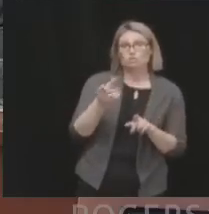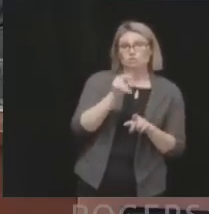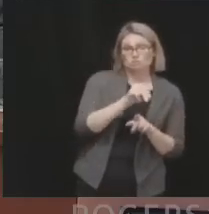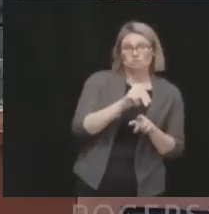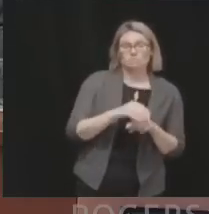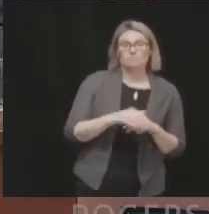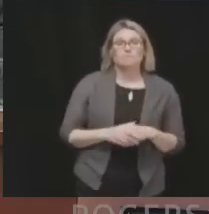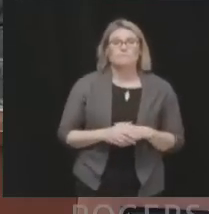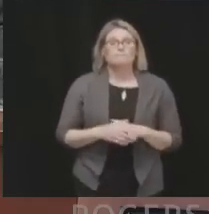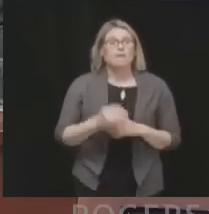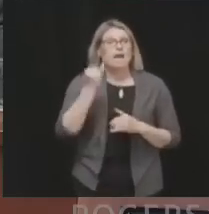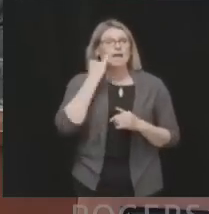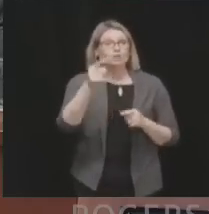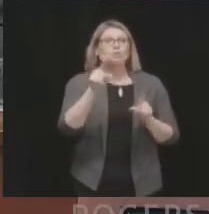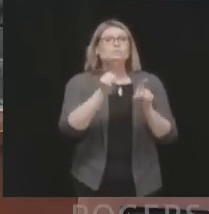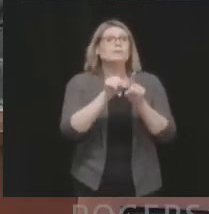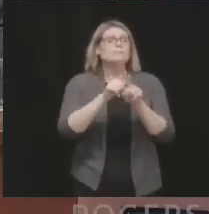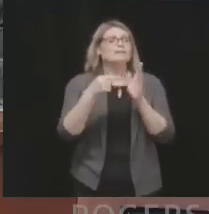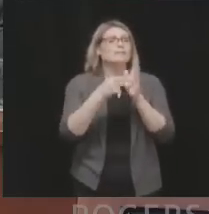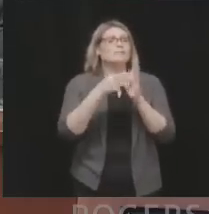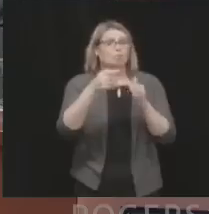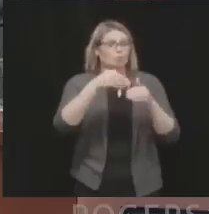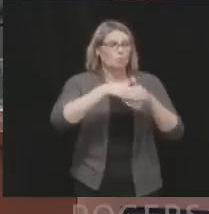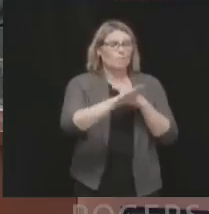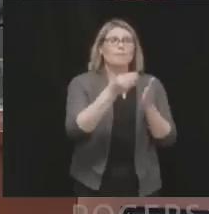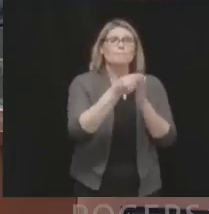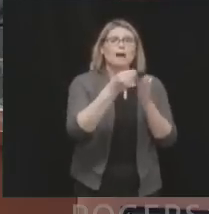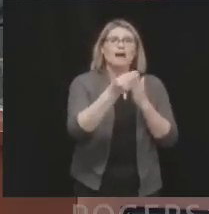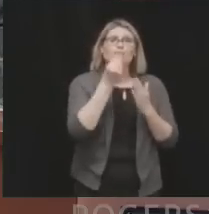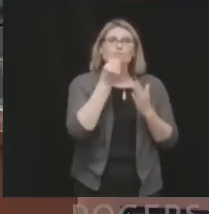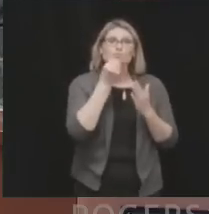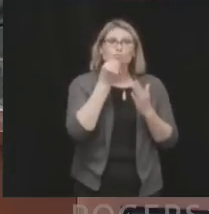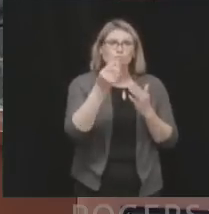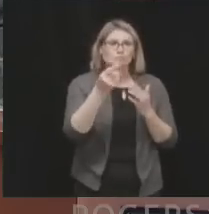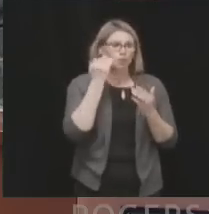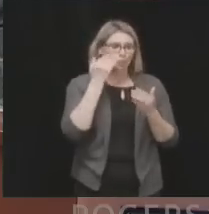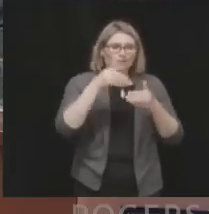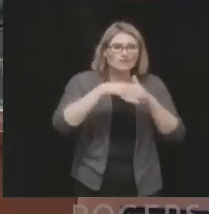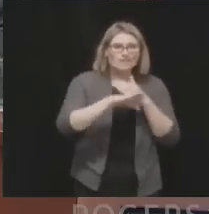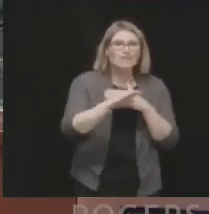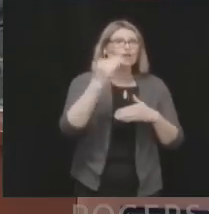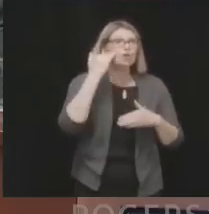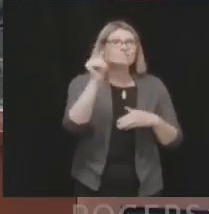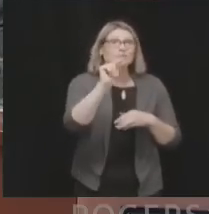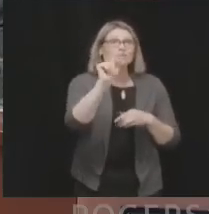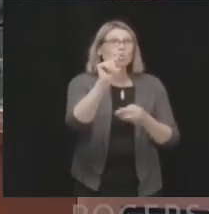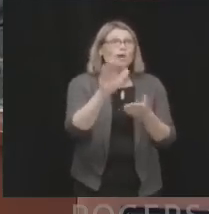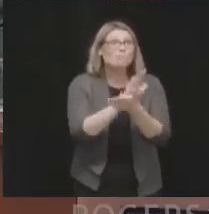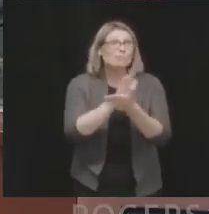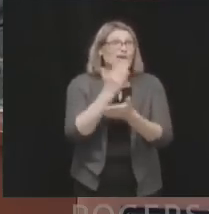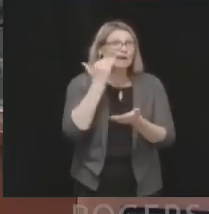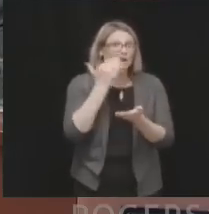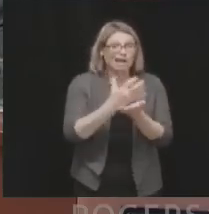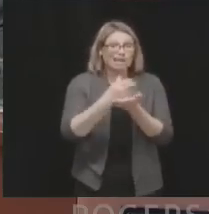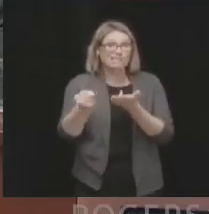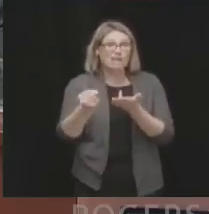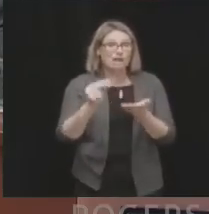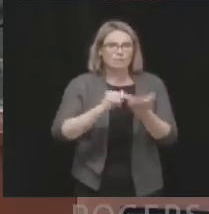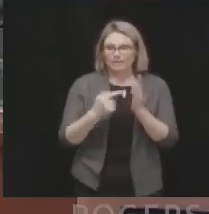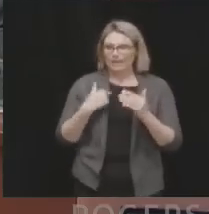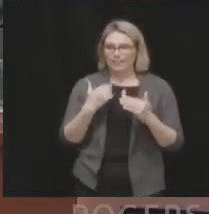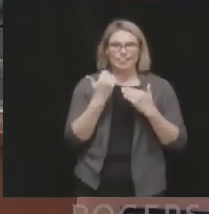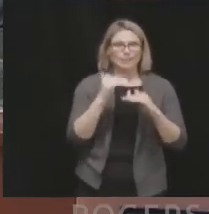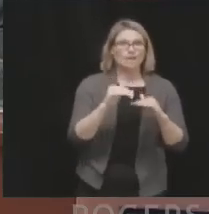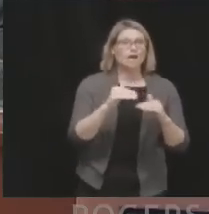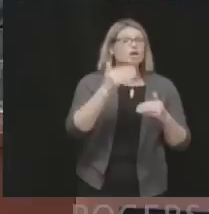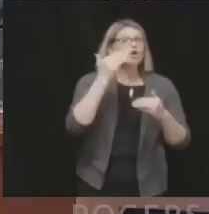in the toilet, in the grocery store is limited. And I kind of look at, you know, prescription drugs the same